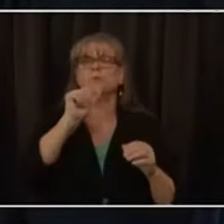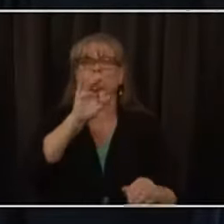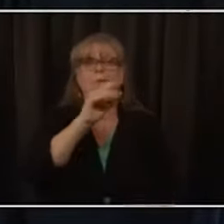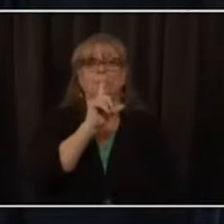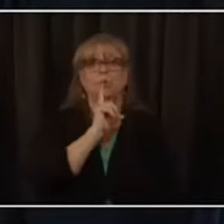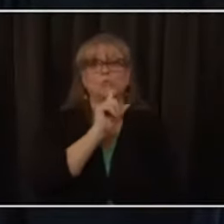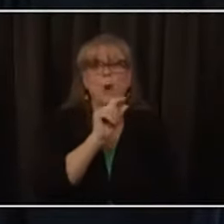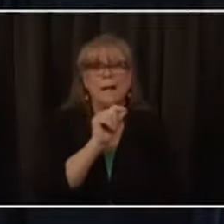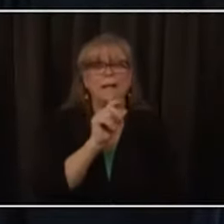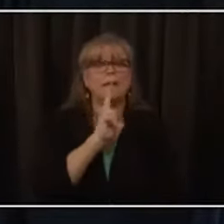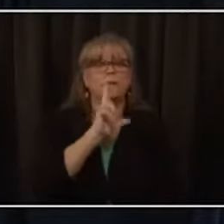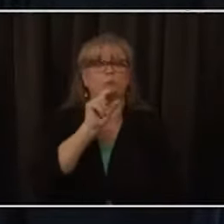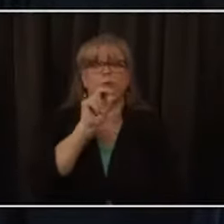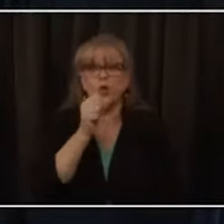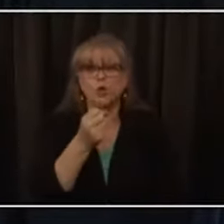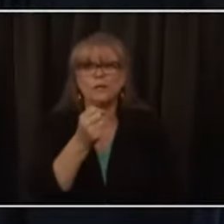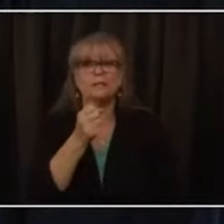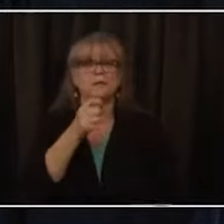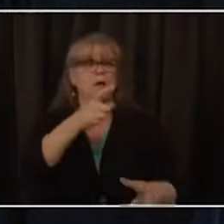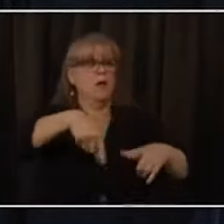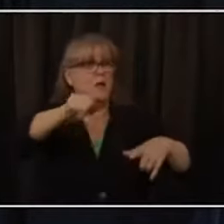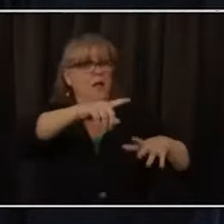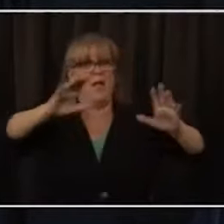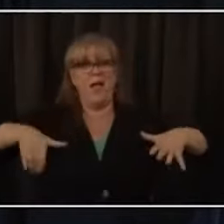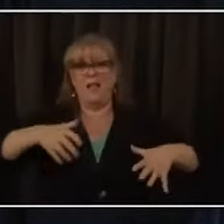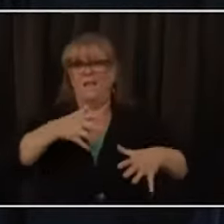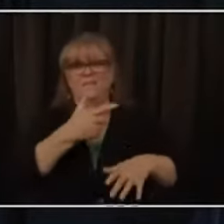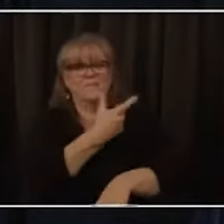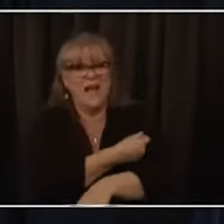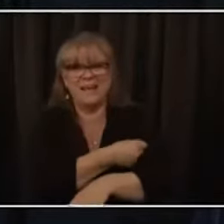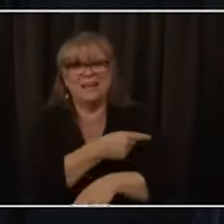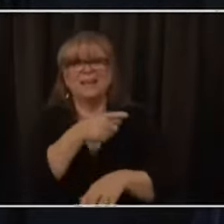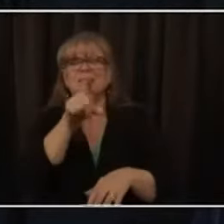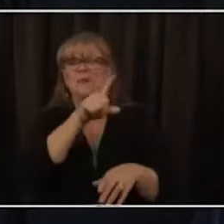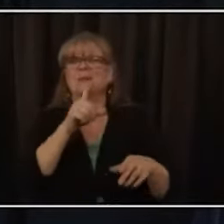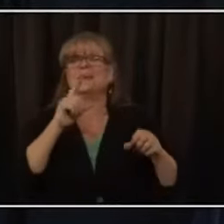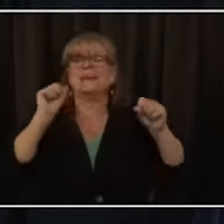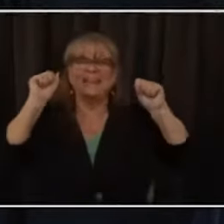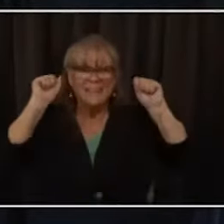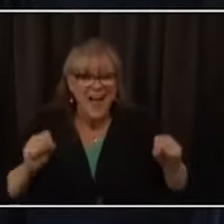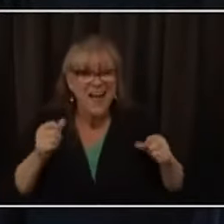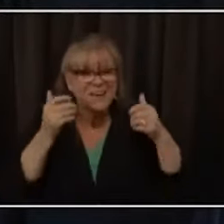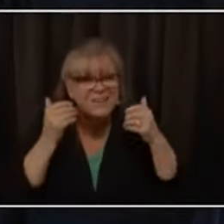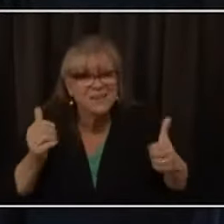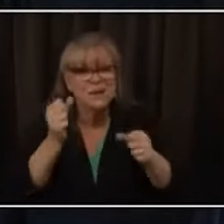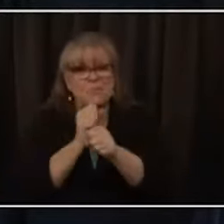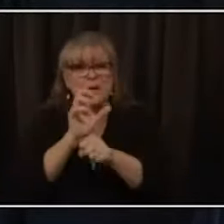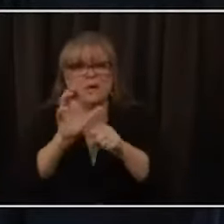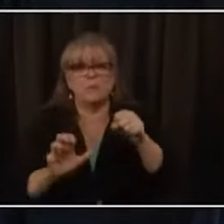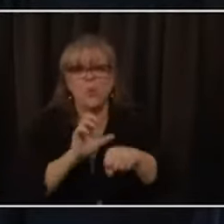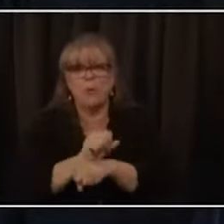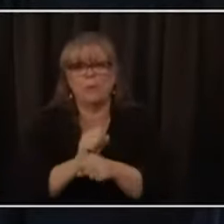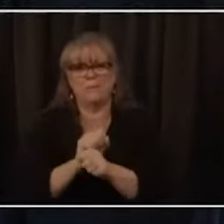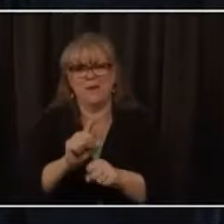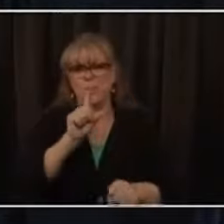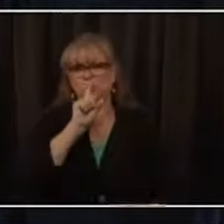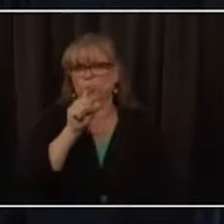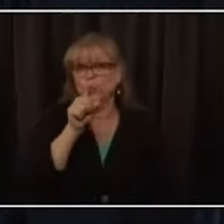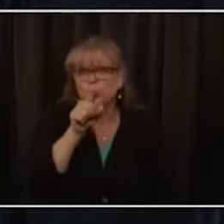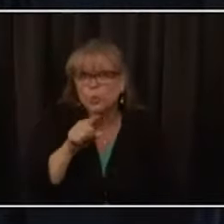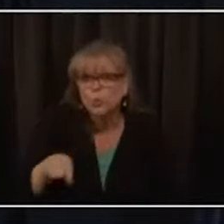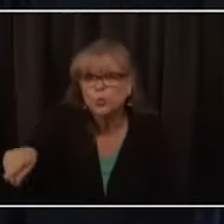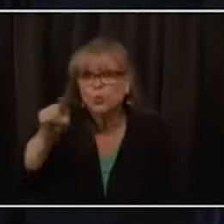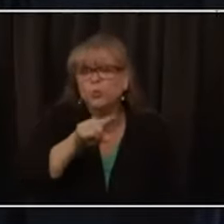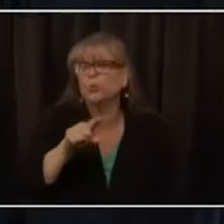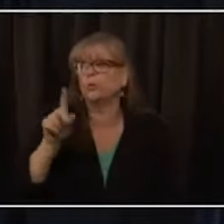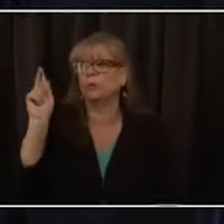and haven't been vaccinated, please get vaccinated. We want to reverse that trend. We want to see it take that same trend line that set people in their 70s and 80s